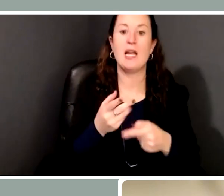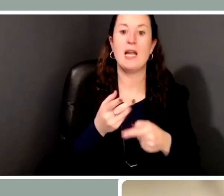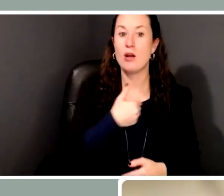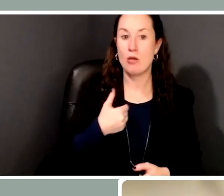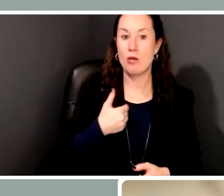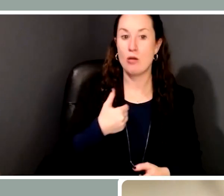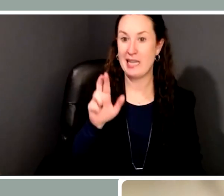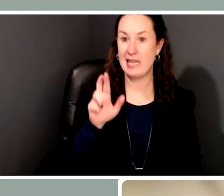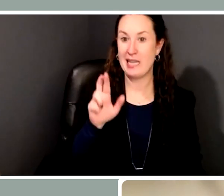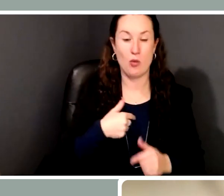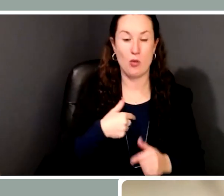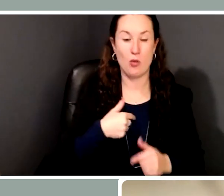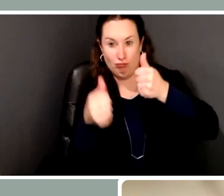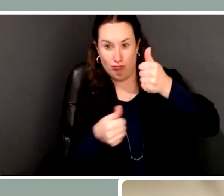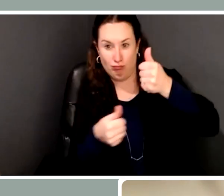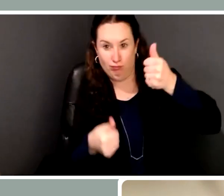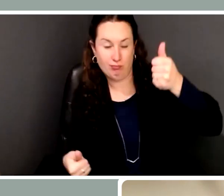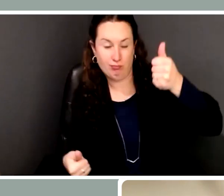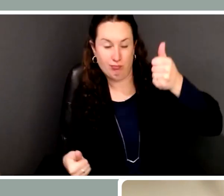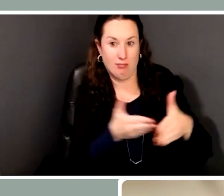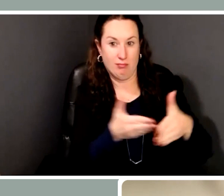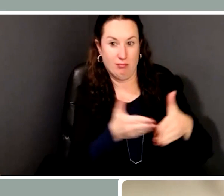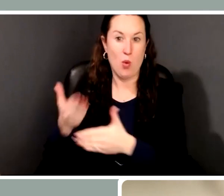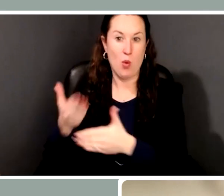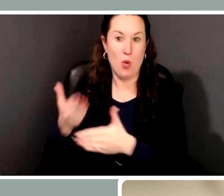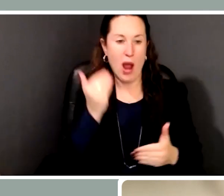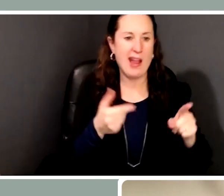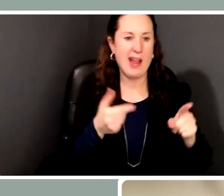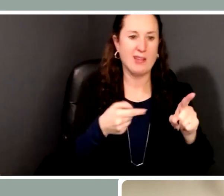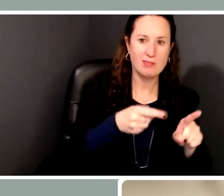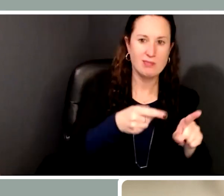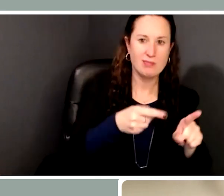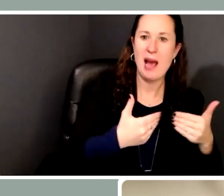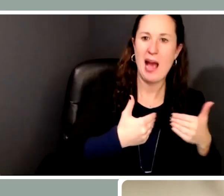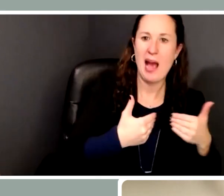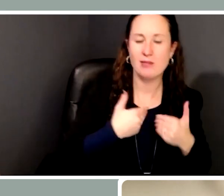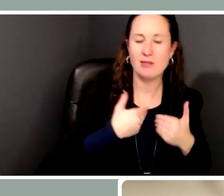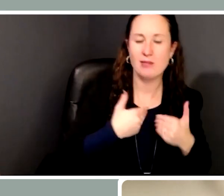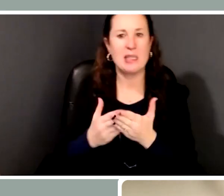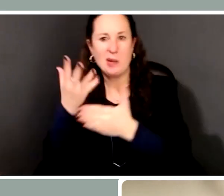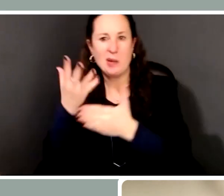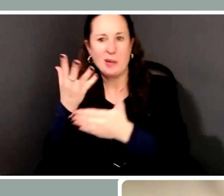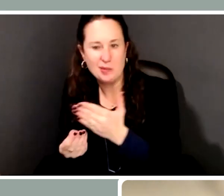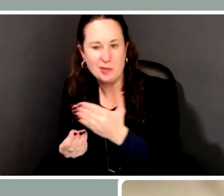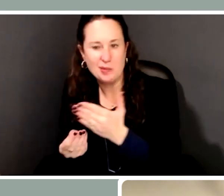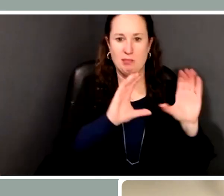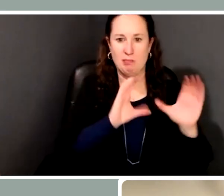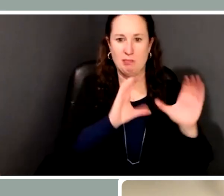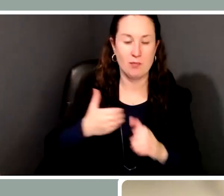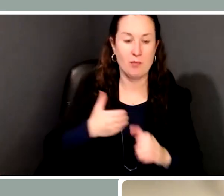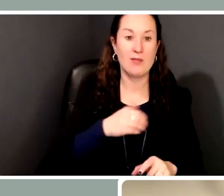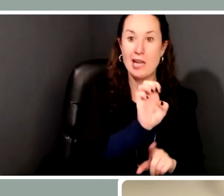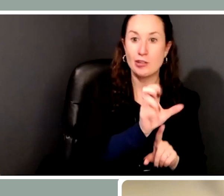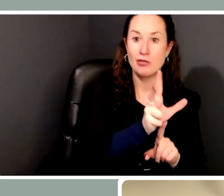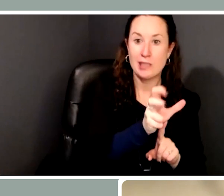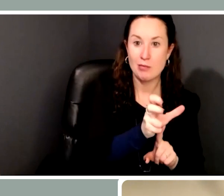based on the presence or absence of certain receptors in the cancer cells. So we had estrogen receptor,